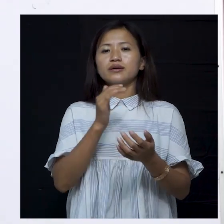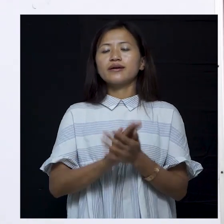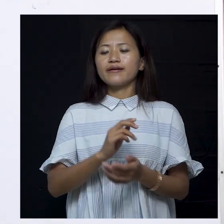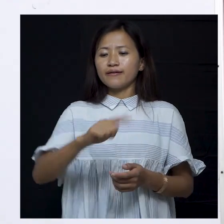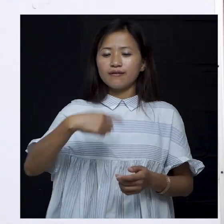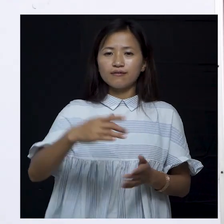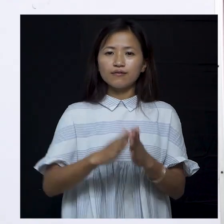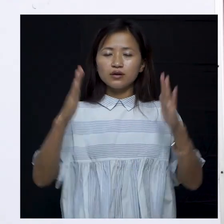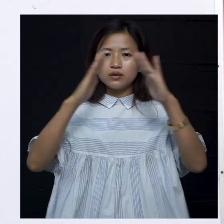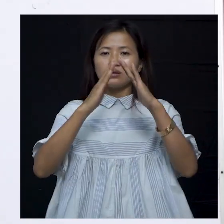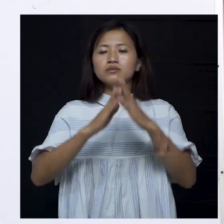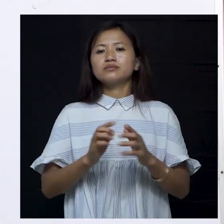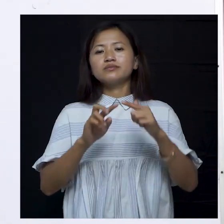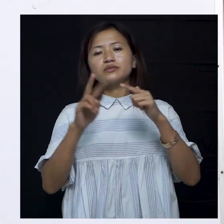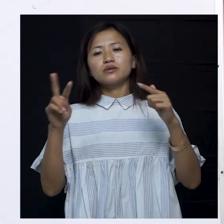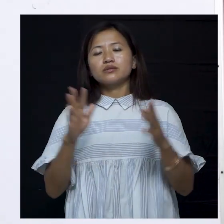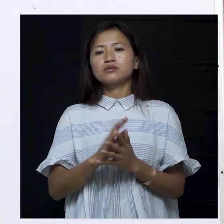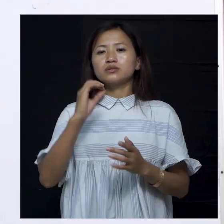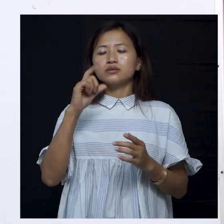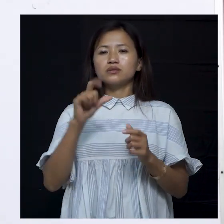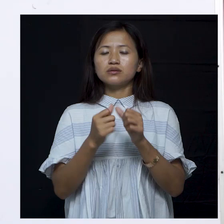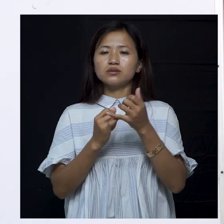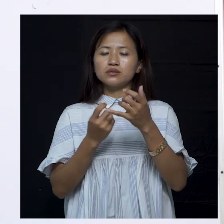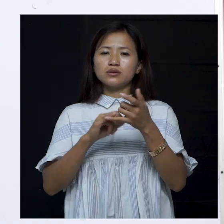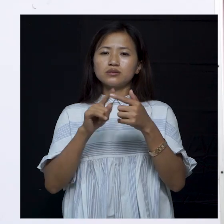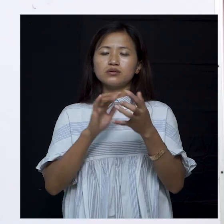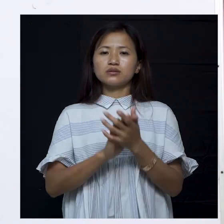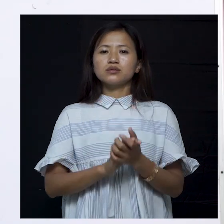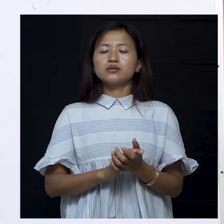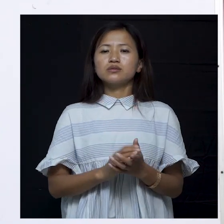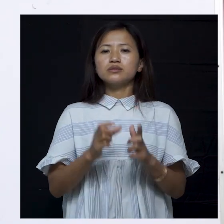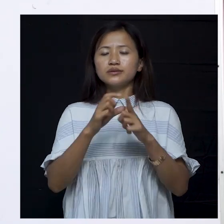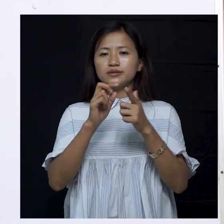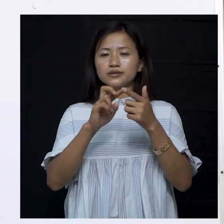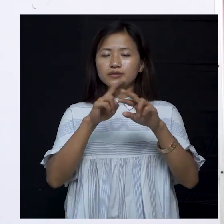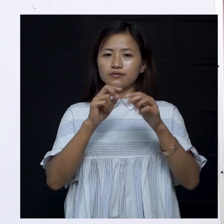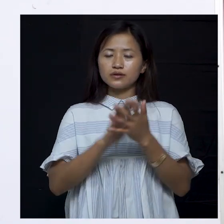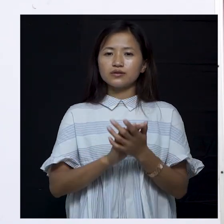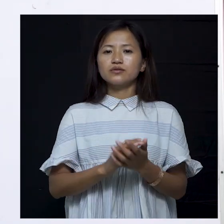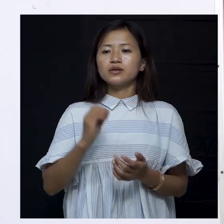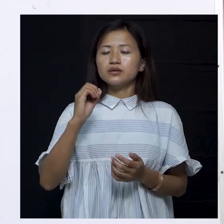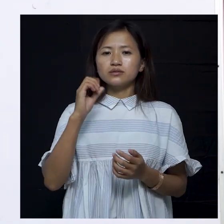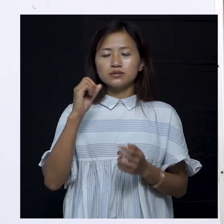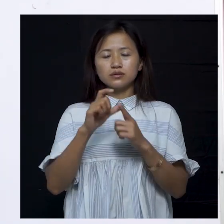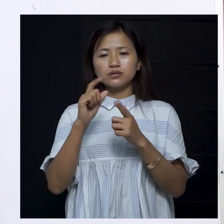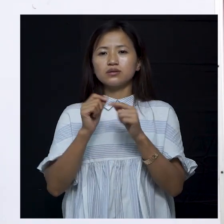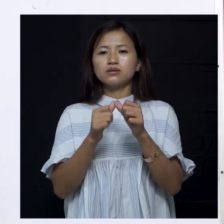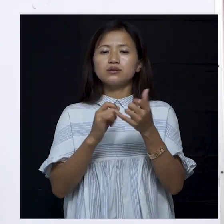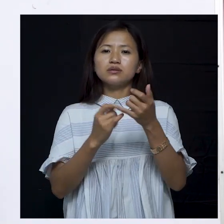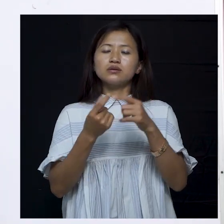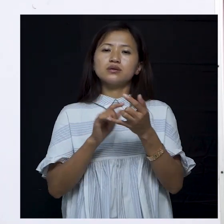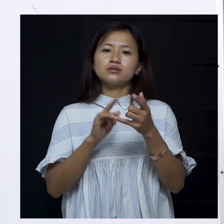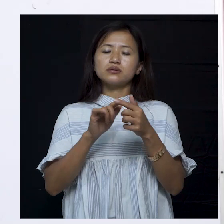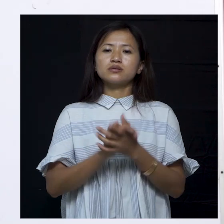houses, and those type of clauses are called as defining clause because they are giving the informations which